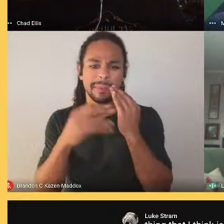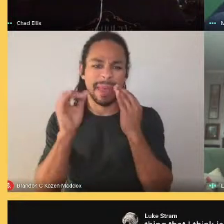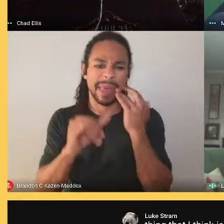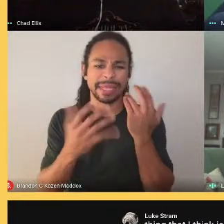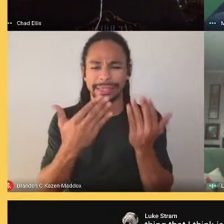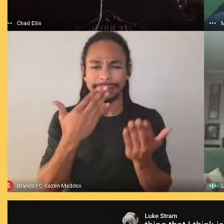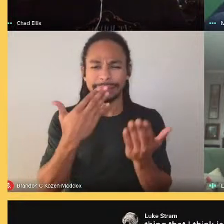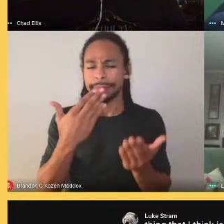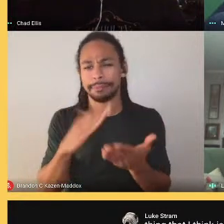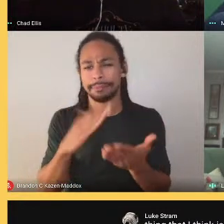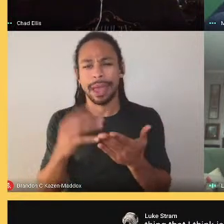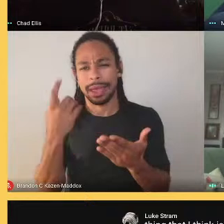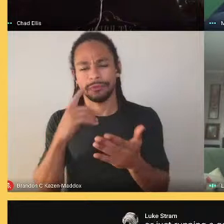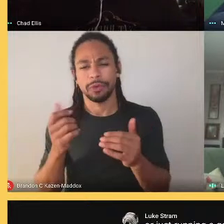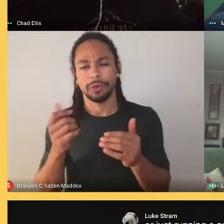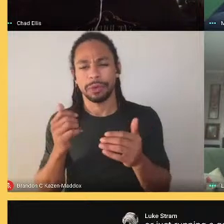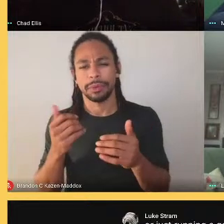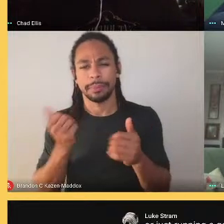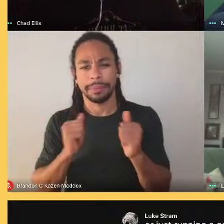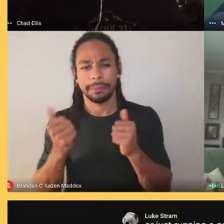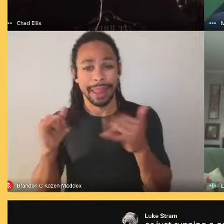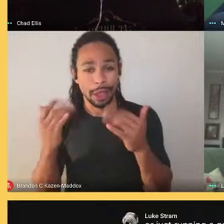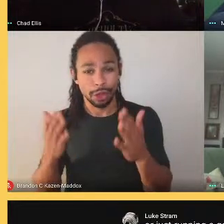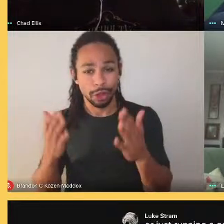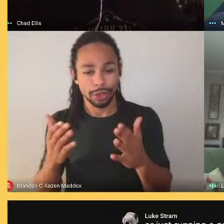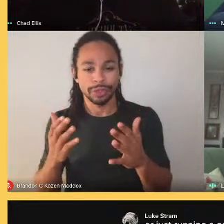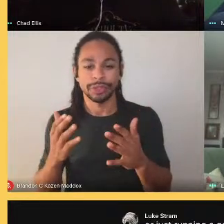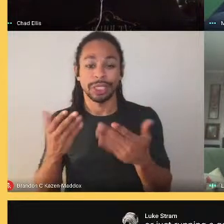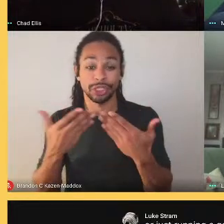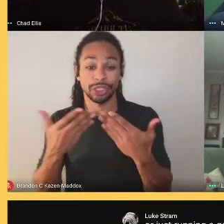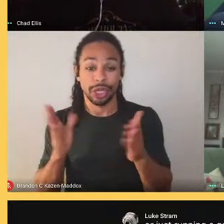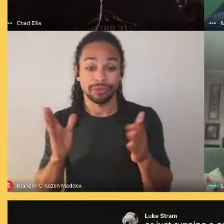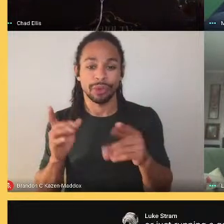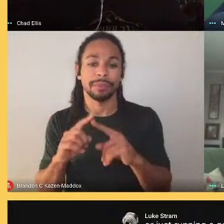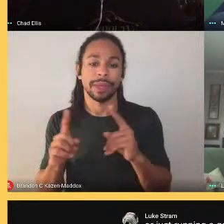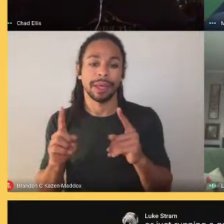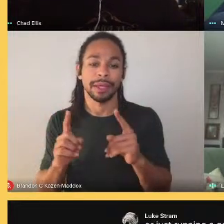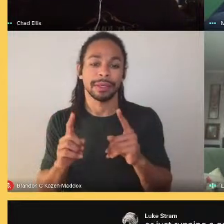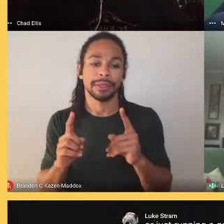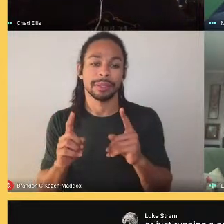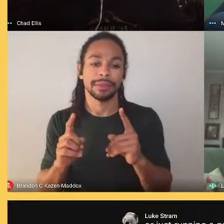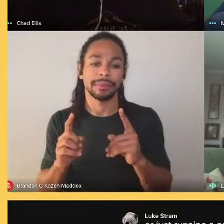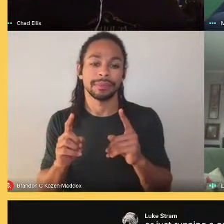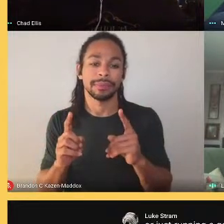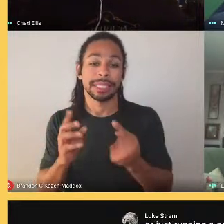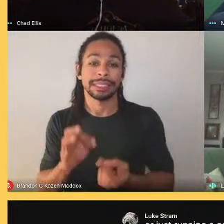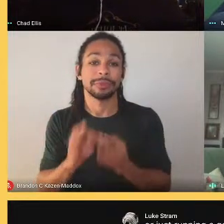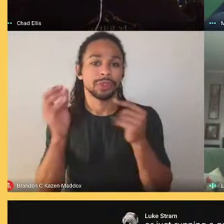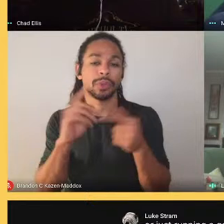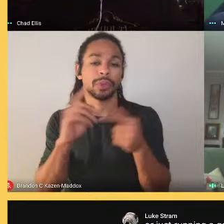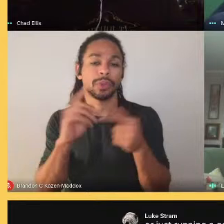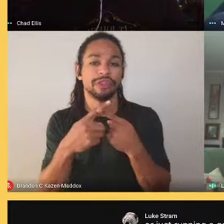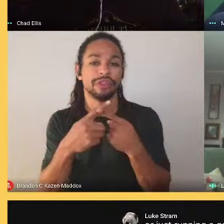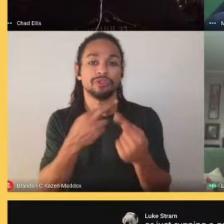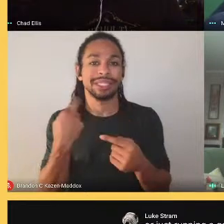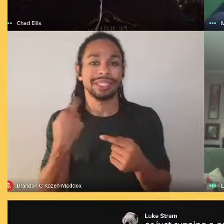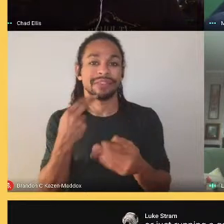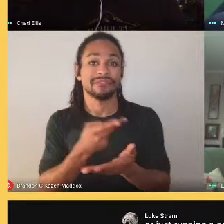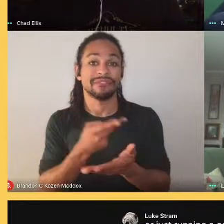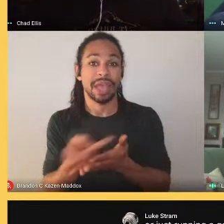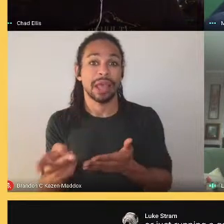something where the risk of failure is either A, not interesting, or B, would be